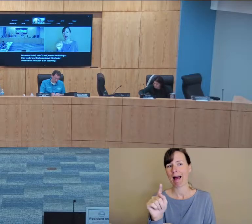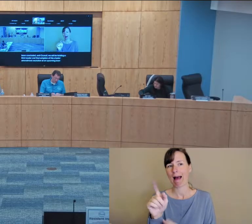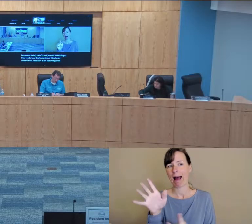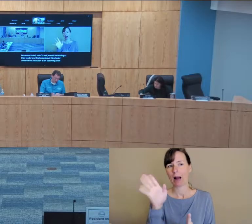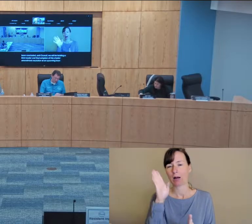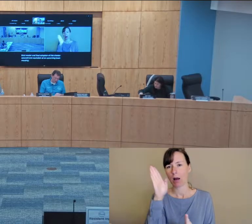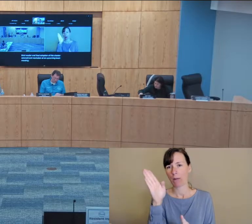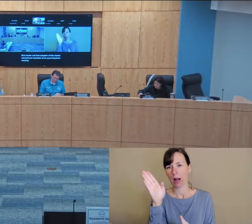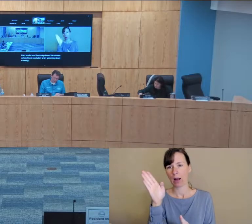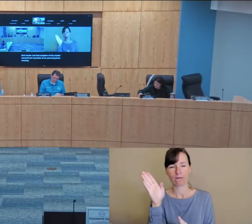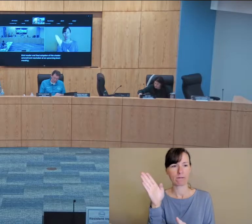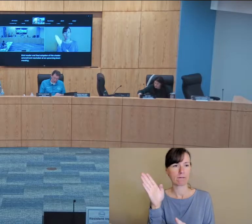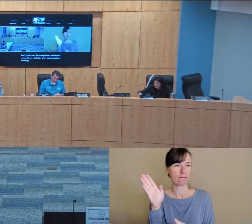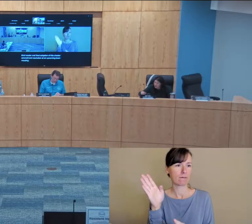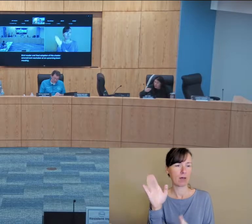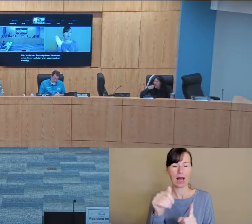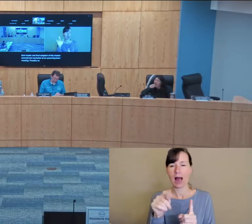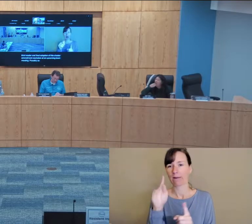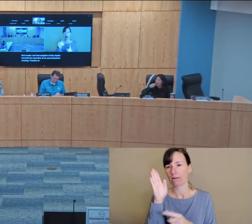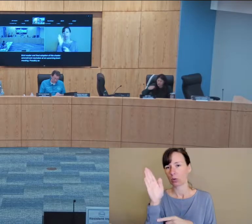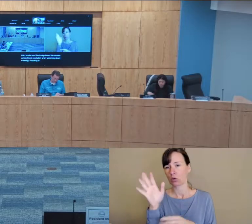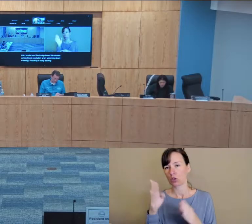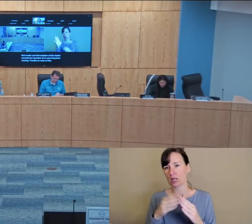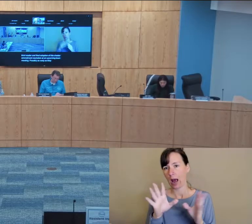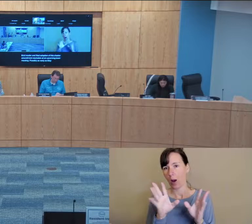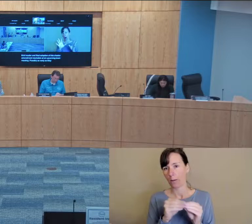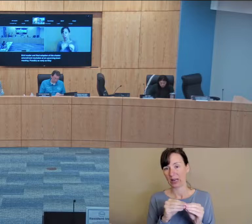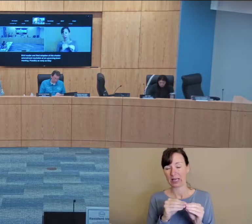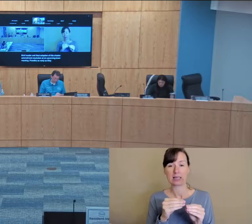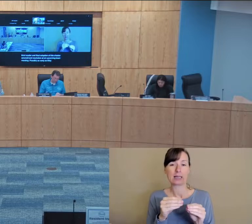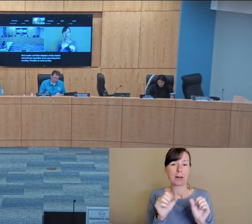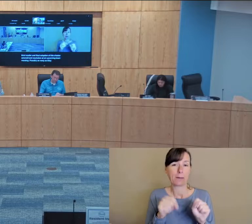meeting, possibly as early as May.